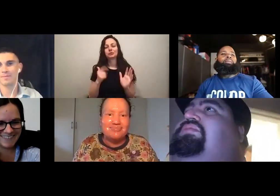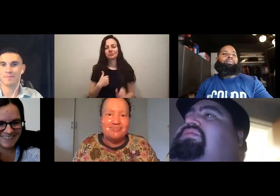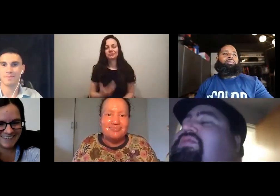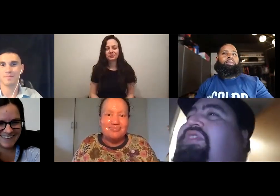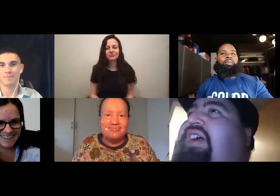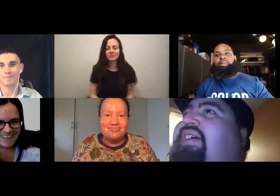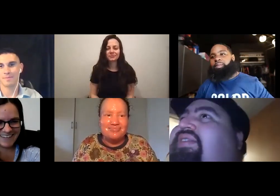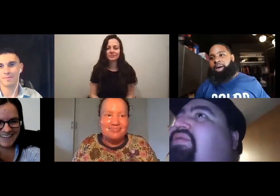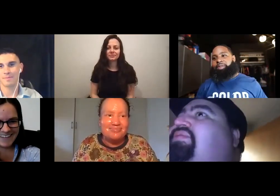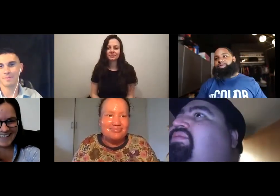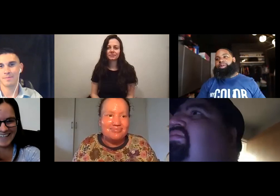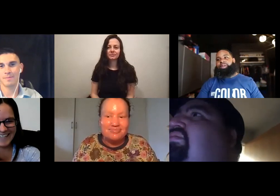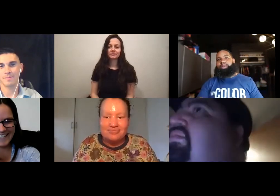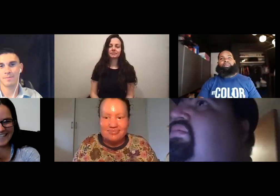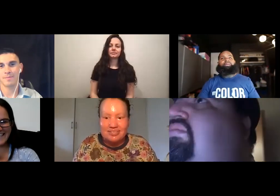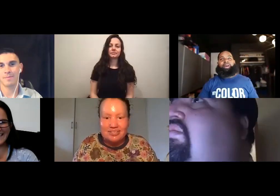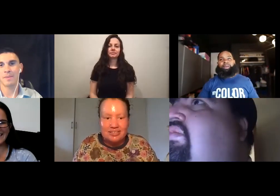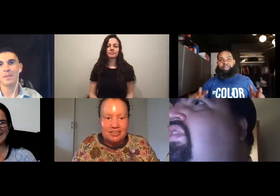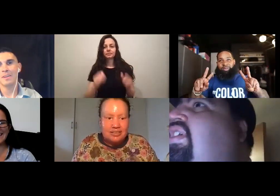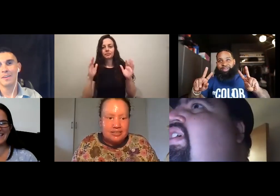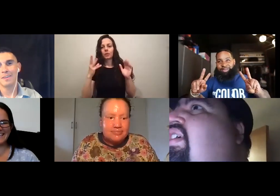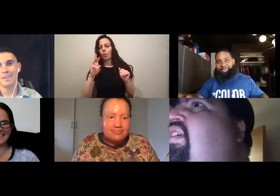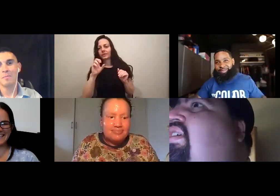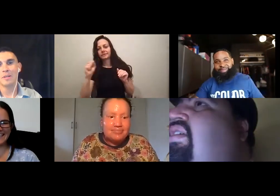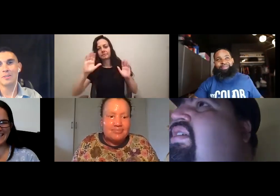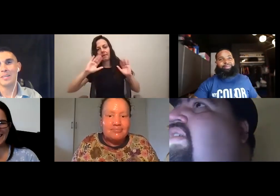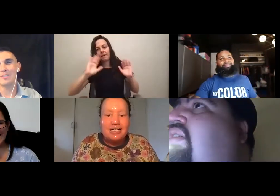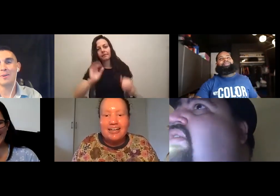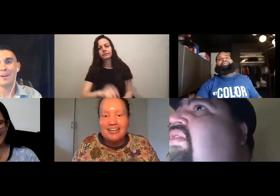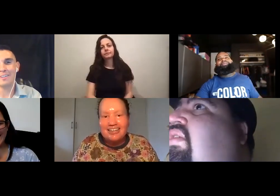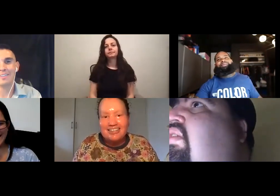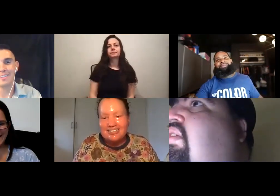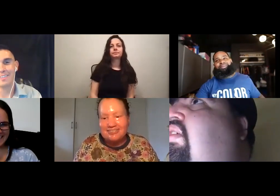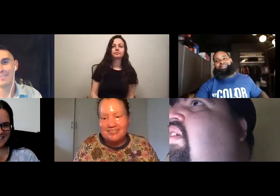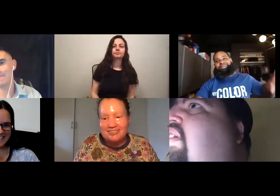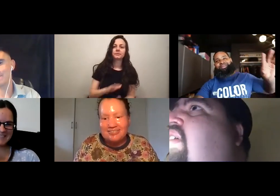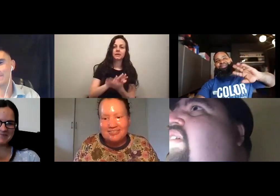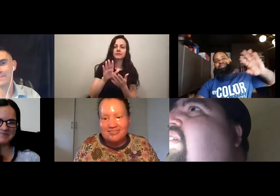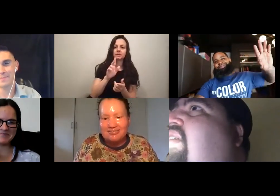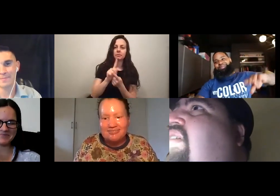Bye, everyone. Have a good one. Pleasure to meet you all.